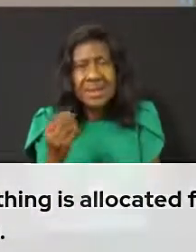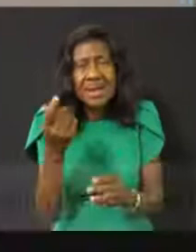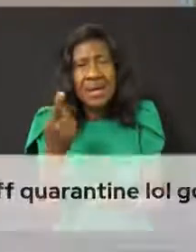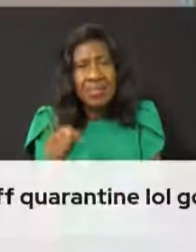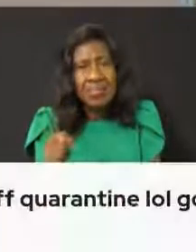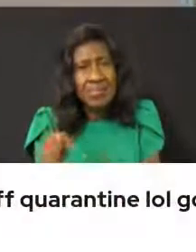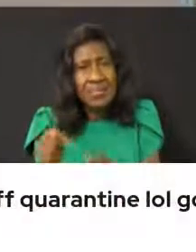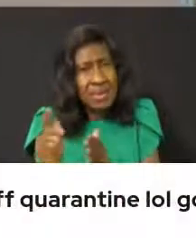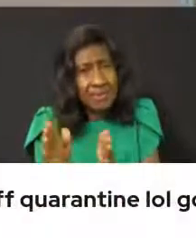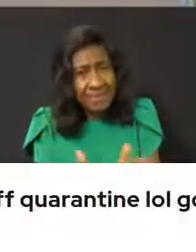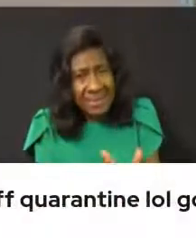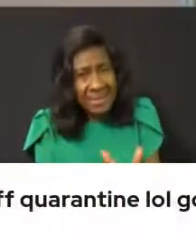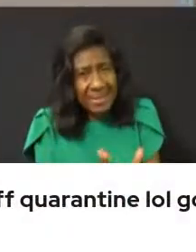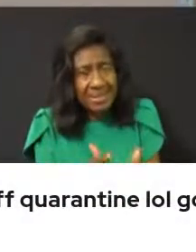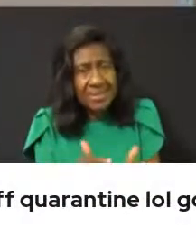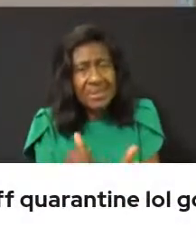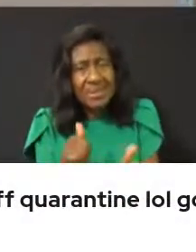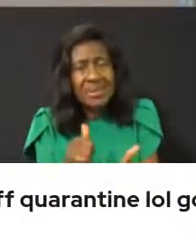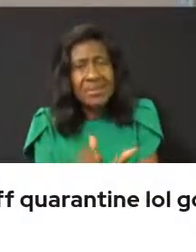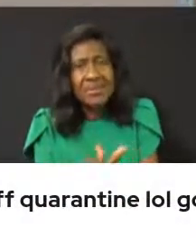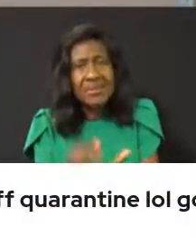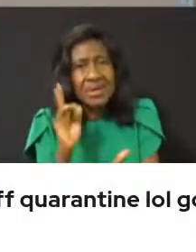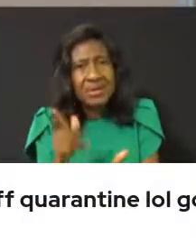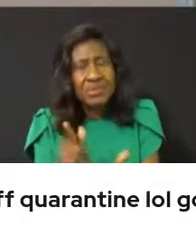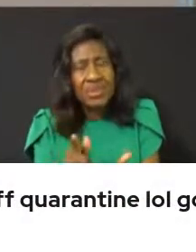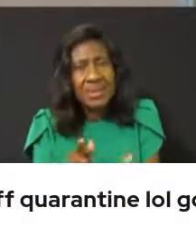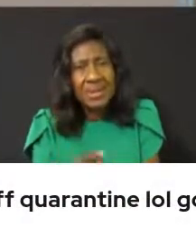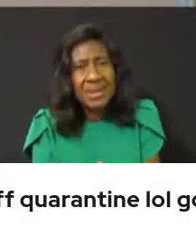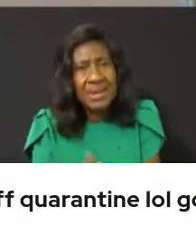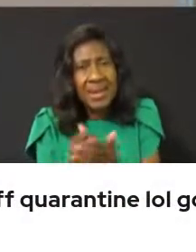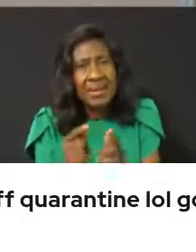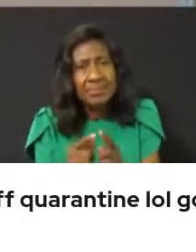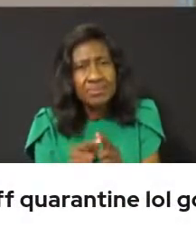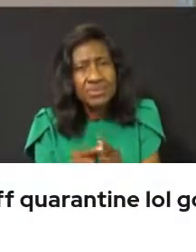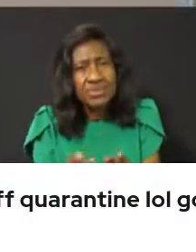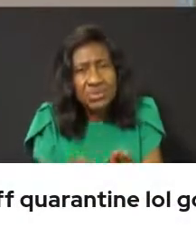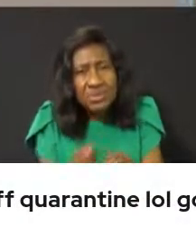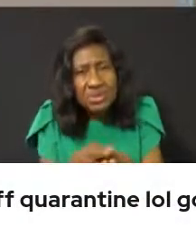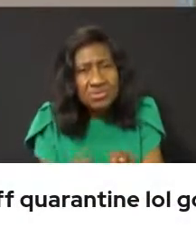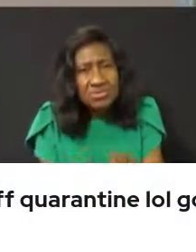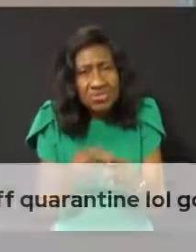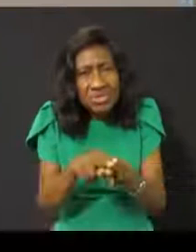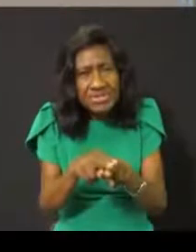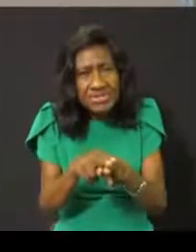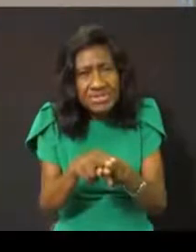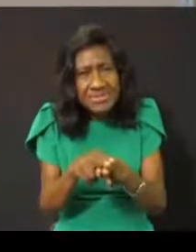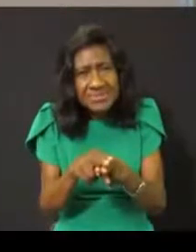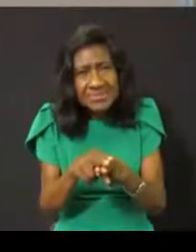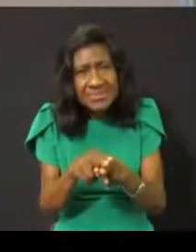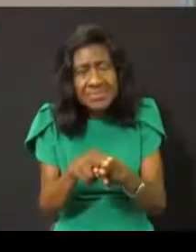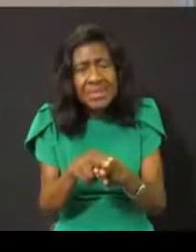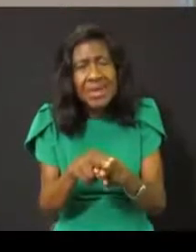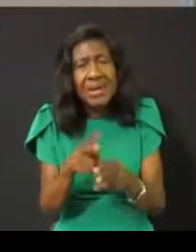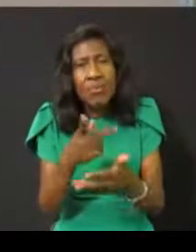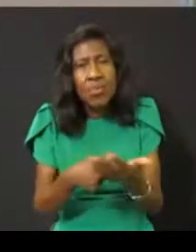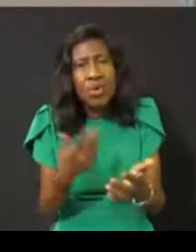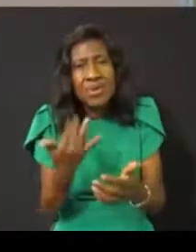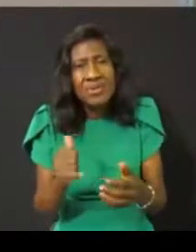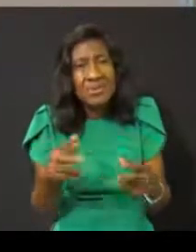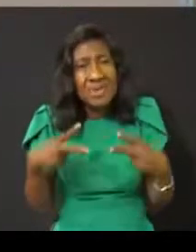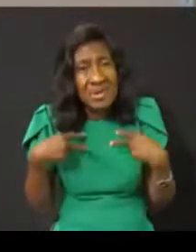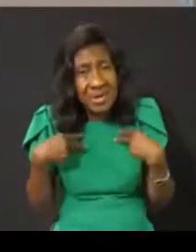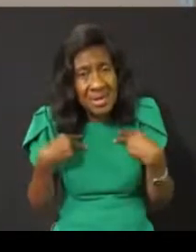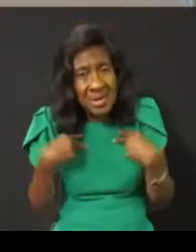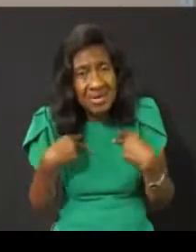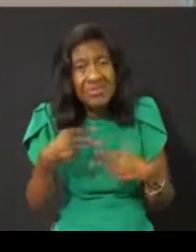will be required to increase capacity to meet a number of surge scenarios. And we are